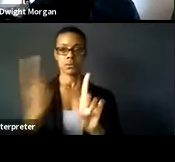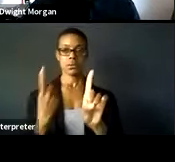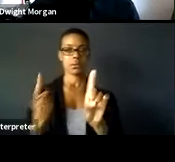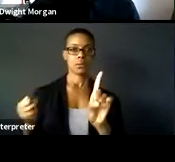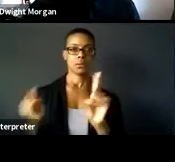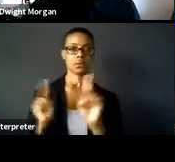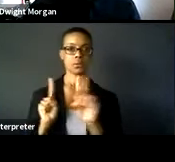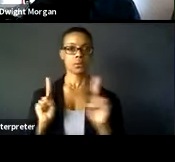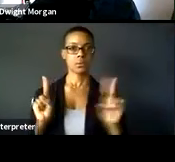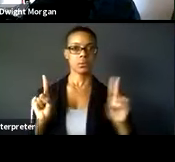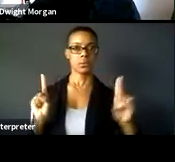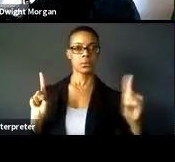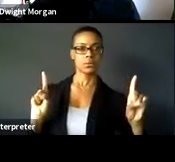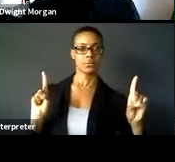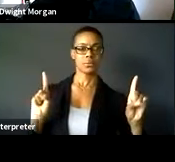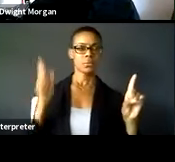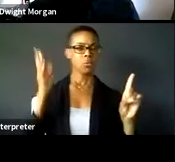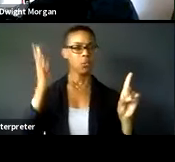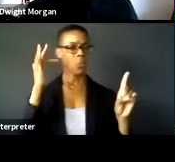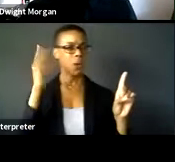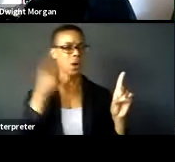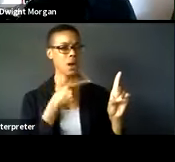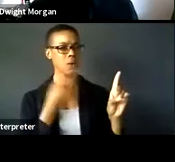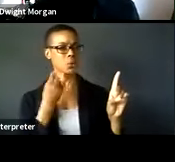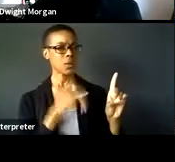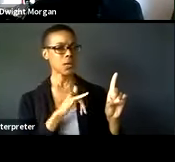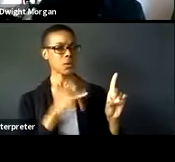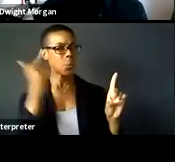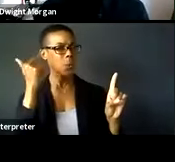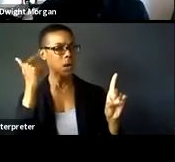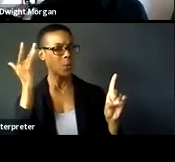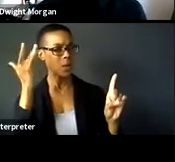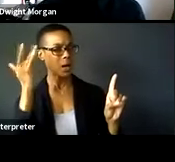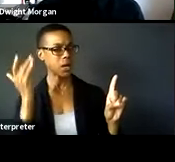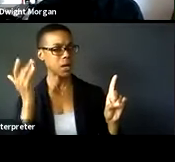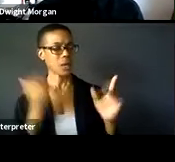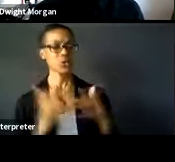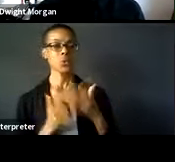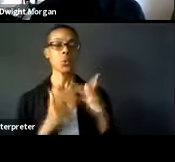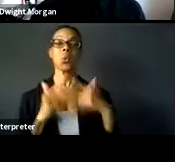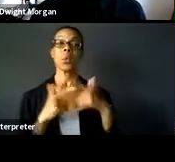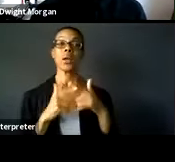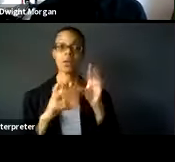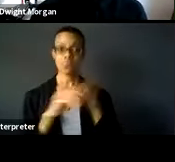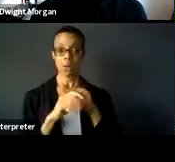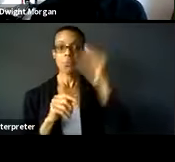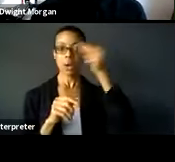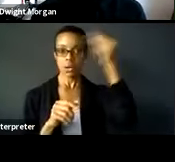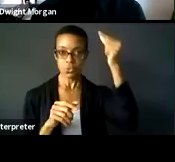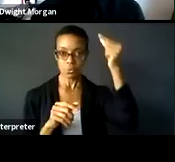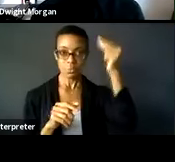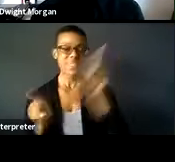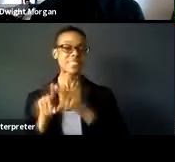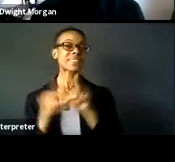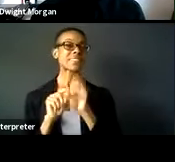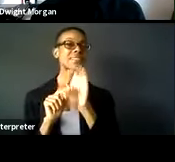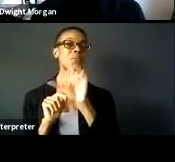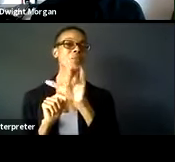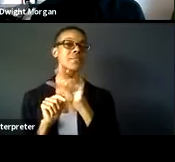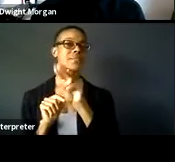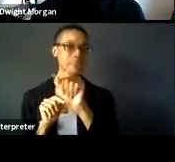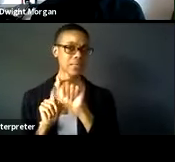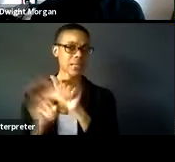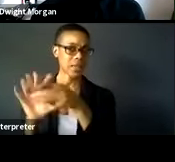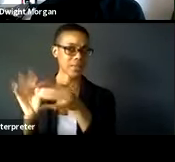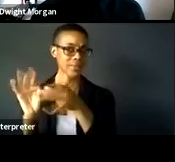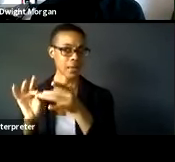think for me, when I got into government, and as Sister Celina was saying, it was not only